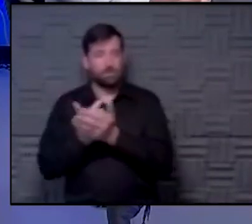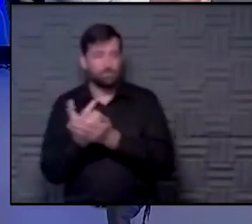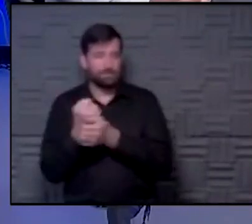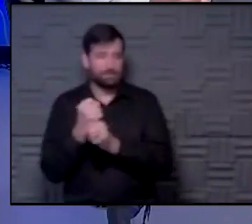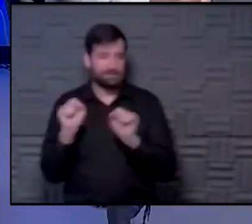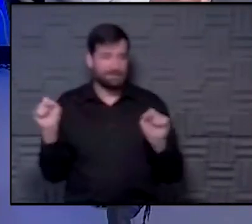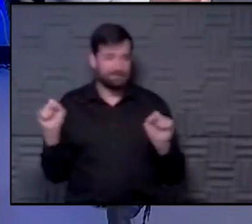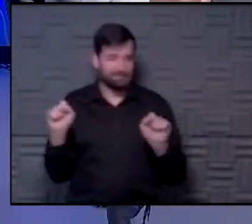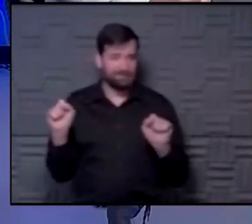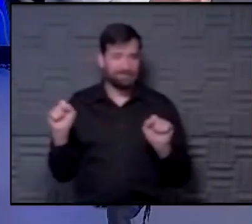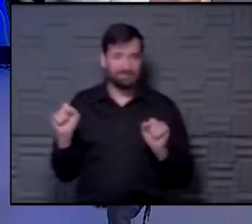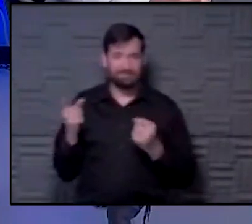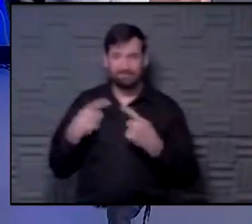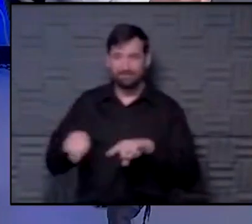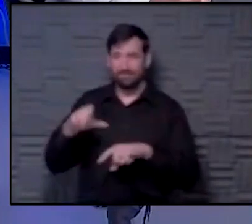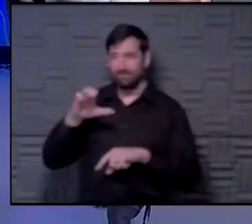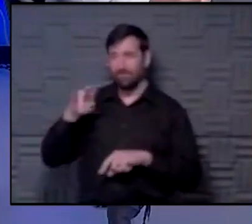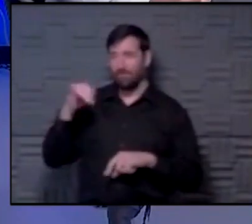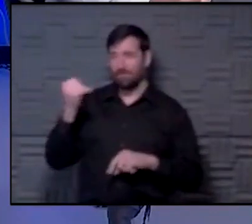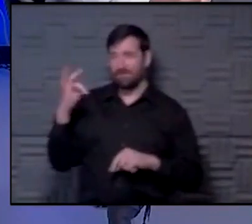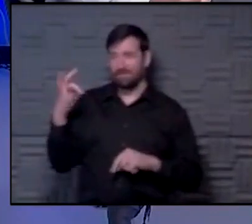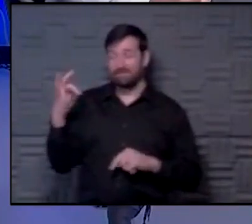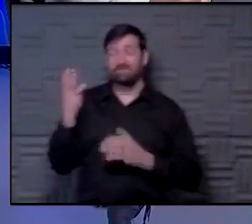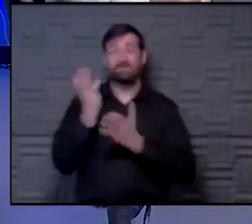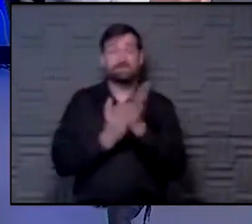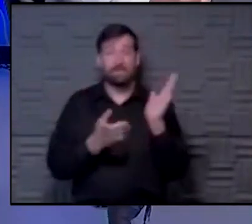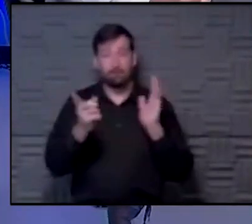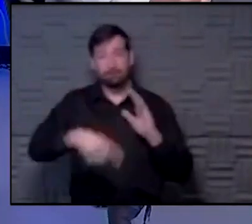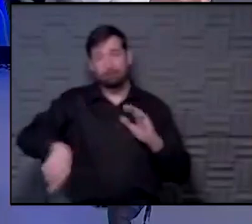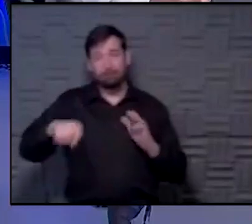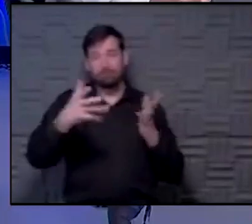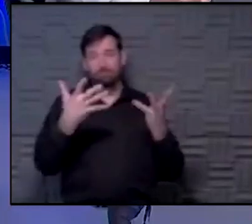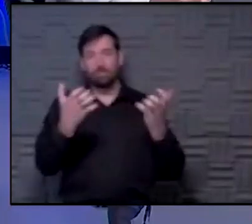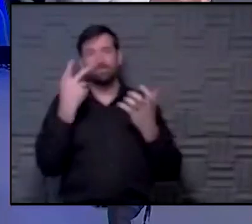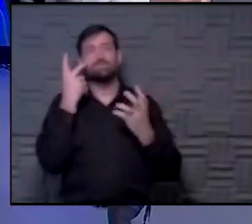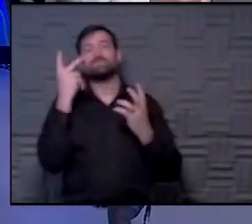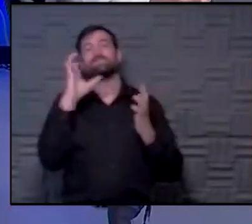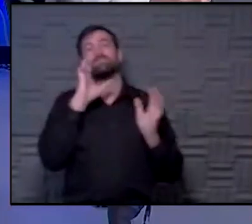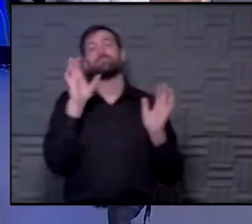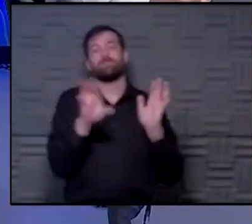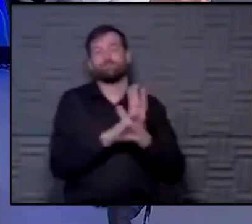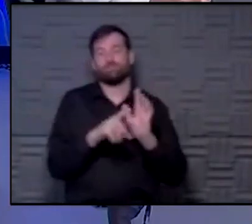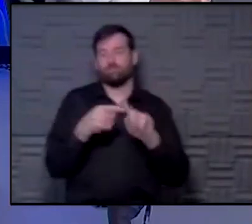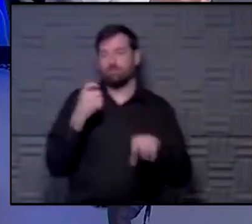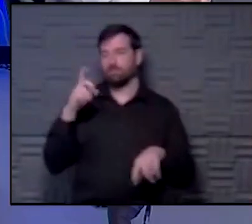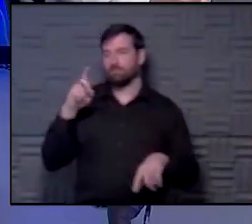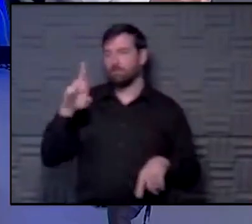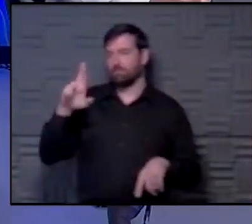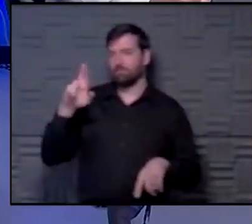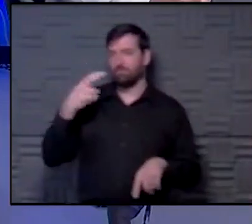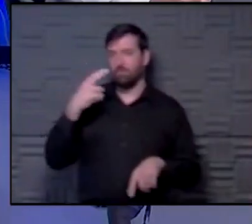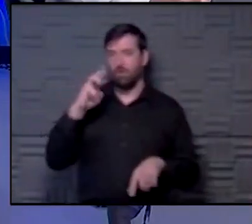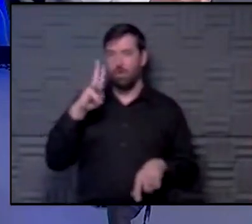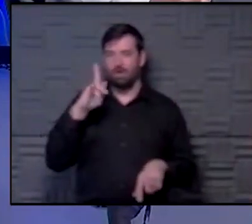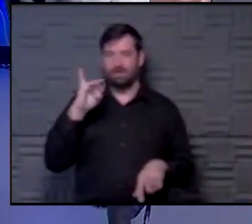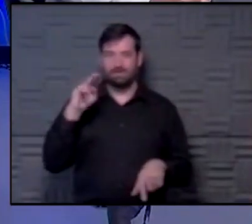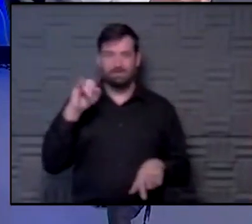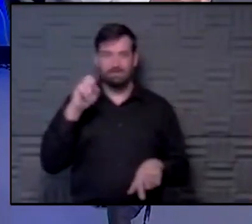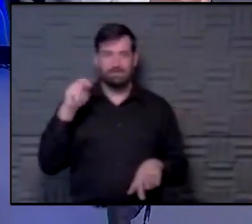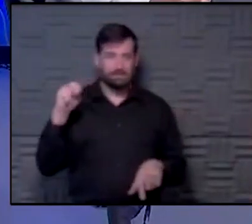safety during COVID-19, and some of you asked to see prom pics from Dr. Hawkinson and Dr.